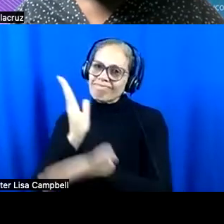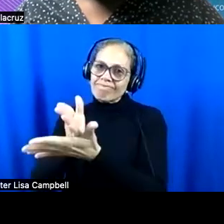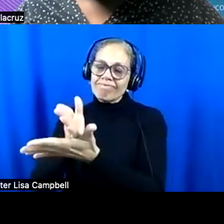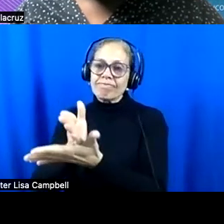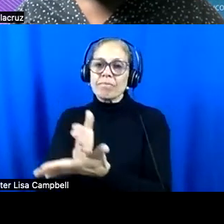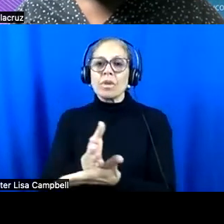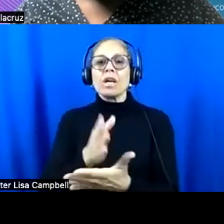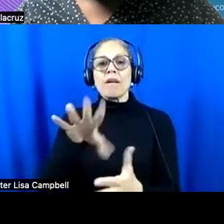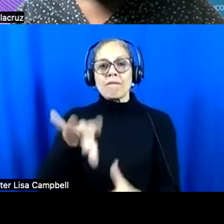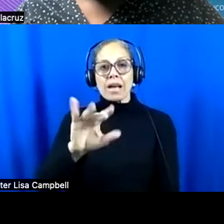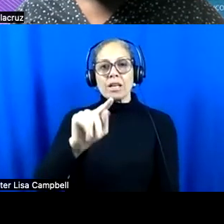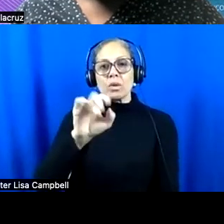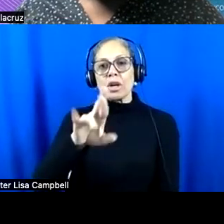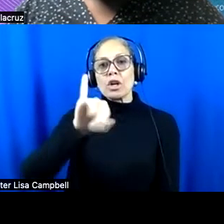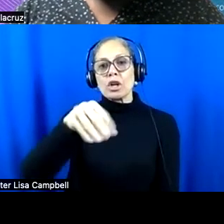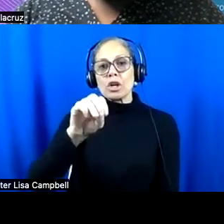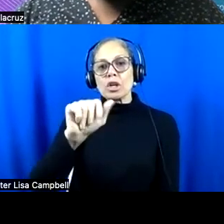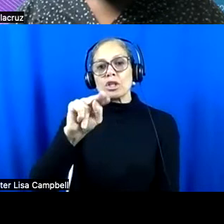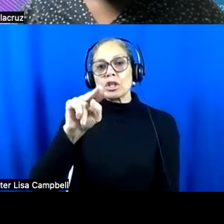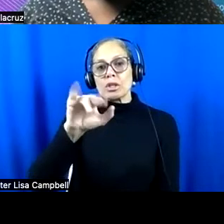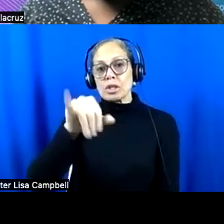at Joanne N. Smith. That's